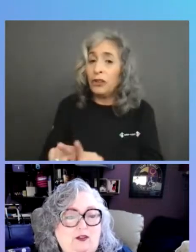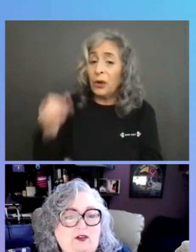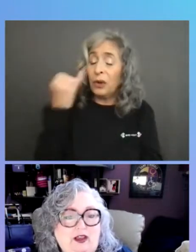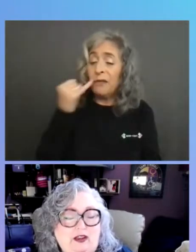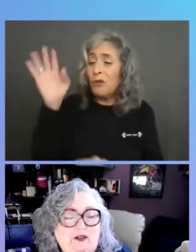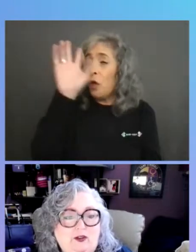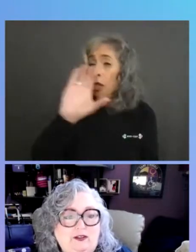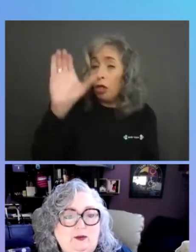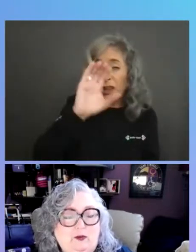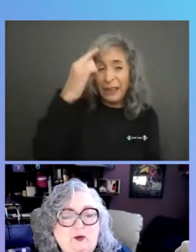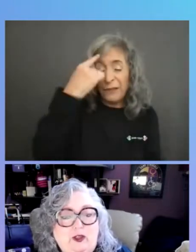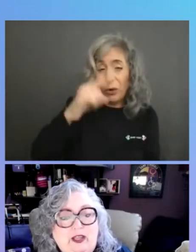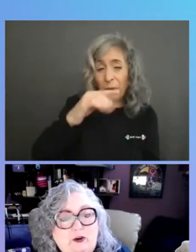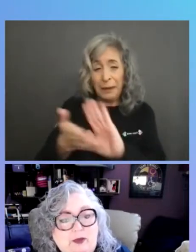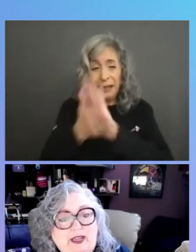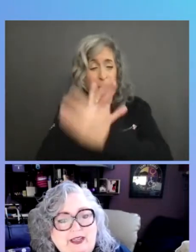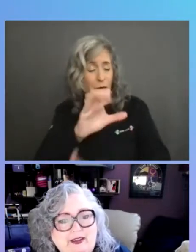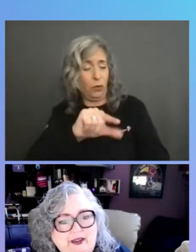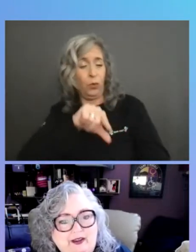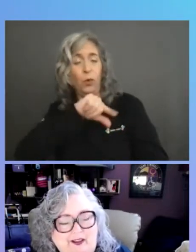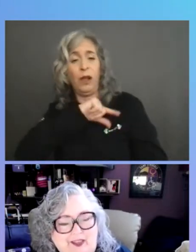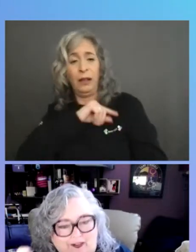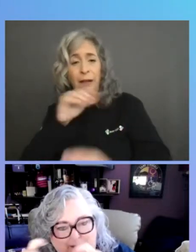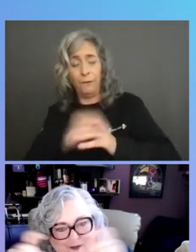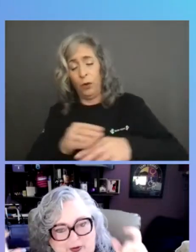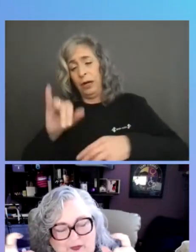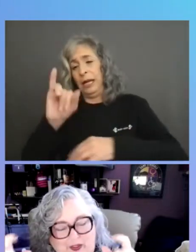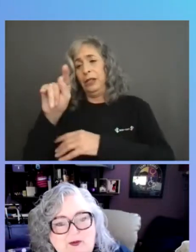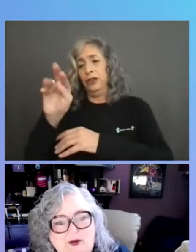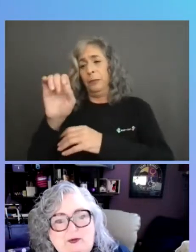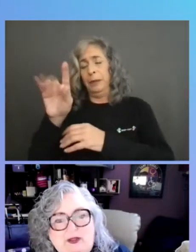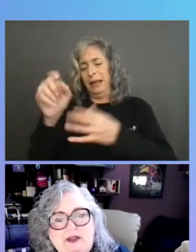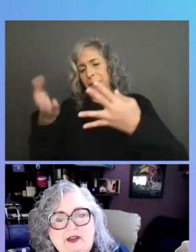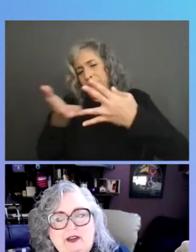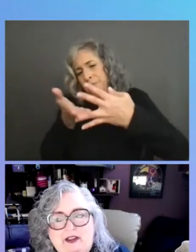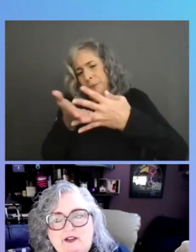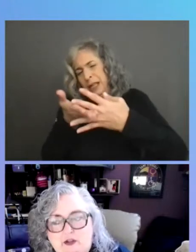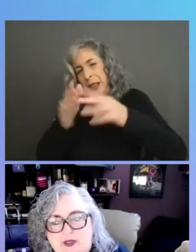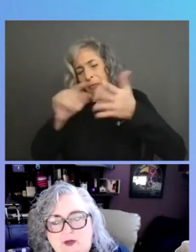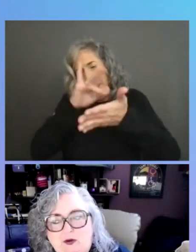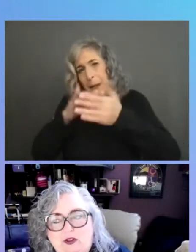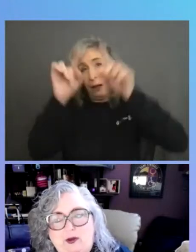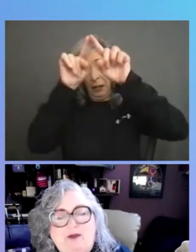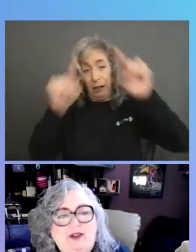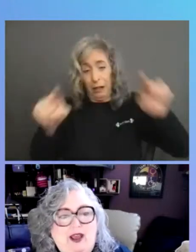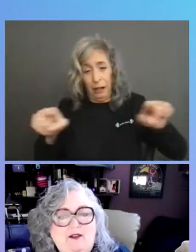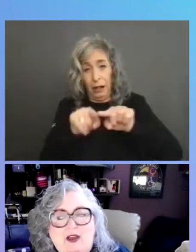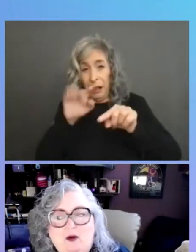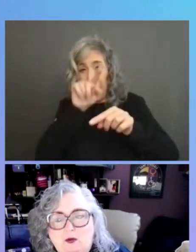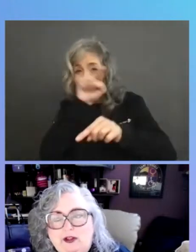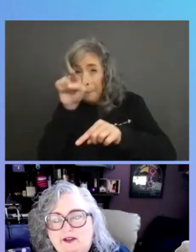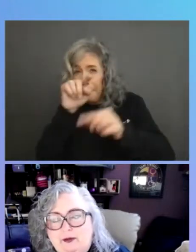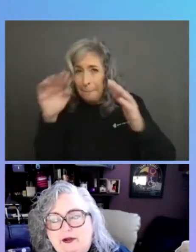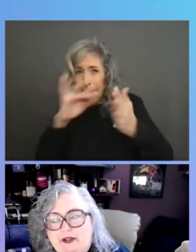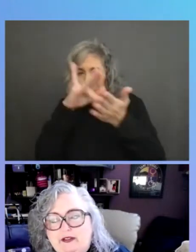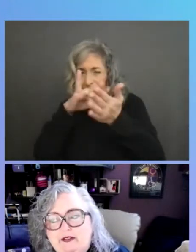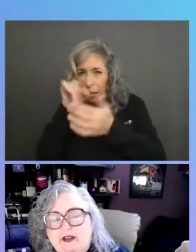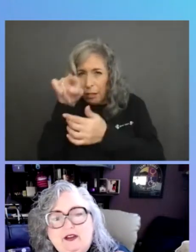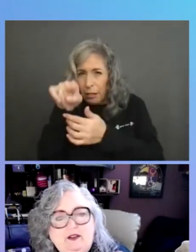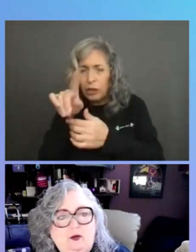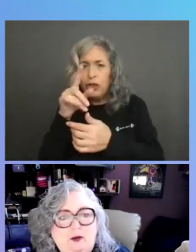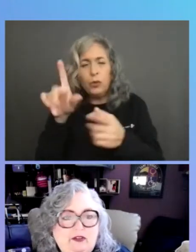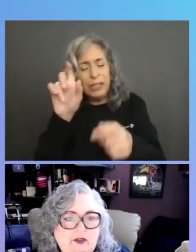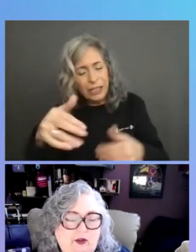at getting qualified to sit for the intermediate, and that's a middle of that pyramid, is doing the work, you have to have that work